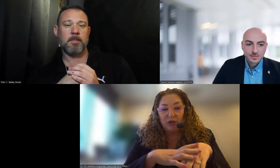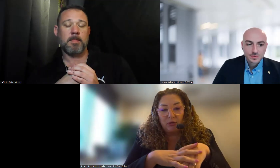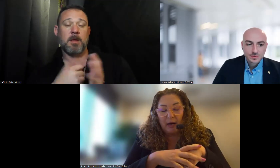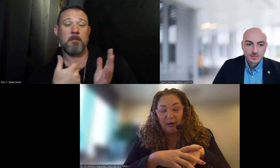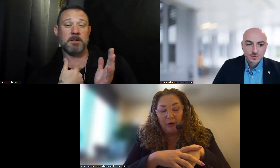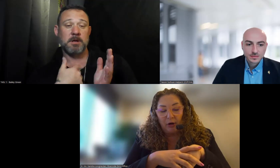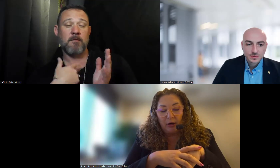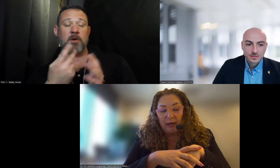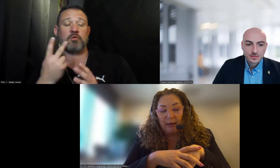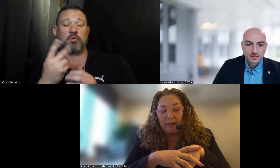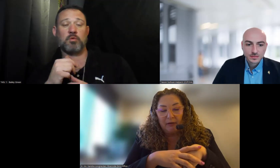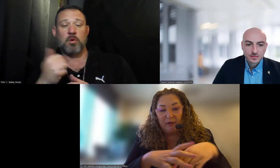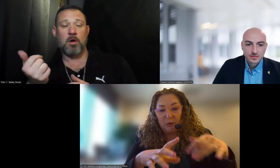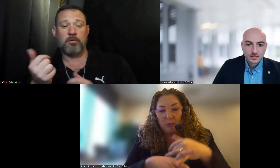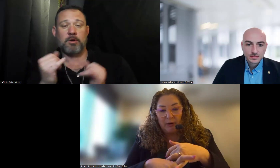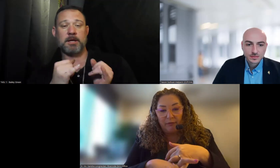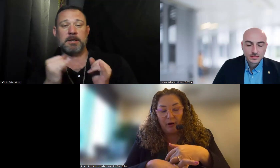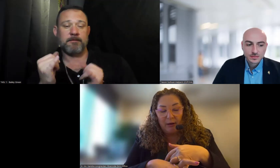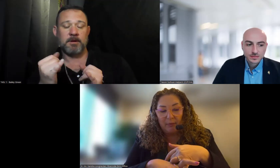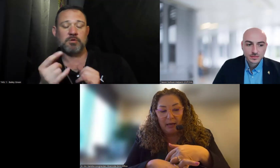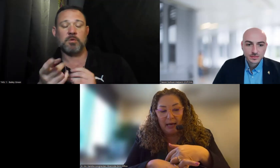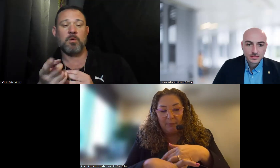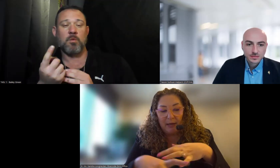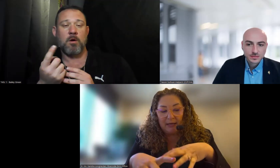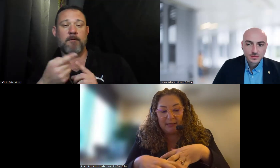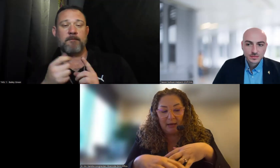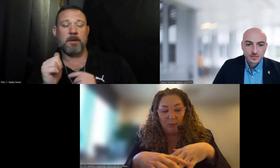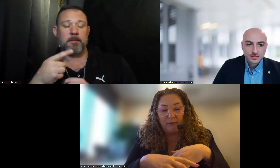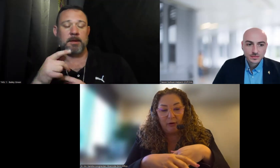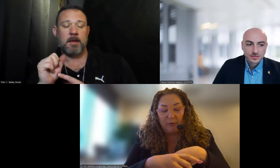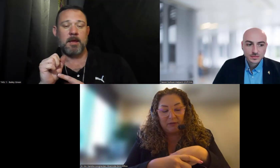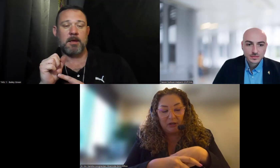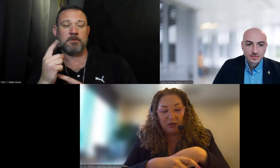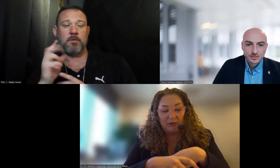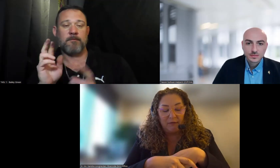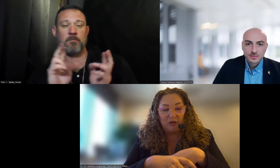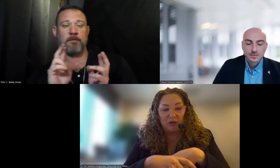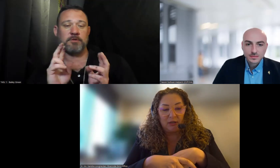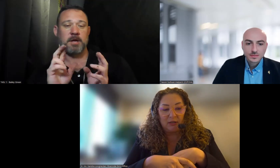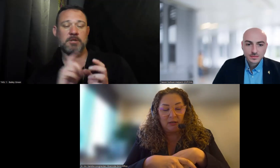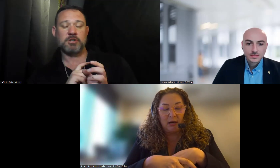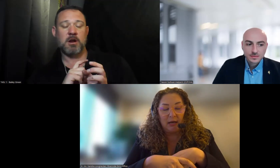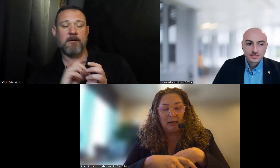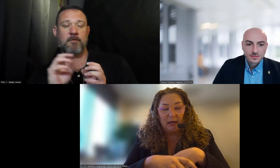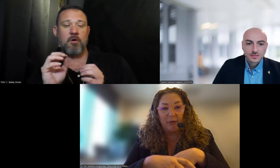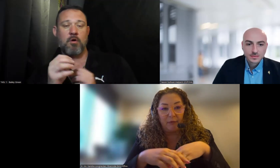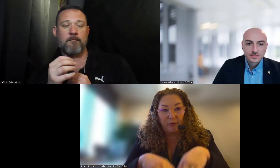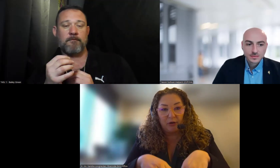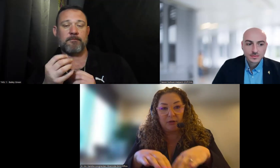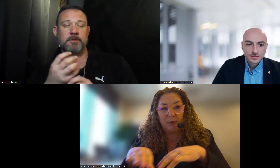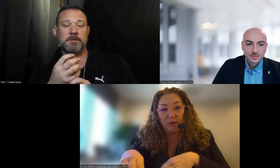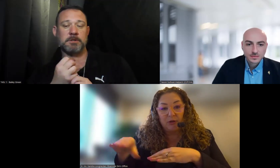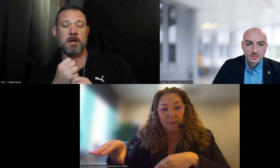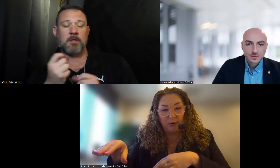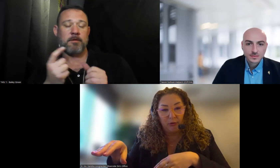Myself and two other individuals, one from APS and one from Riverside Sheriff's Office, just got the